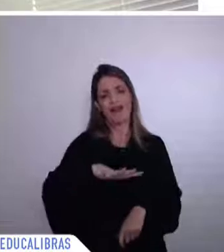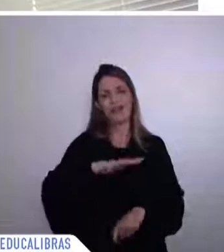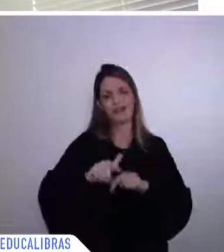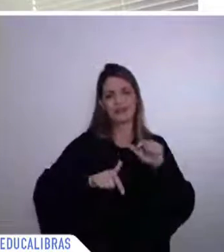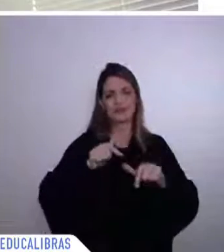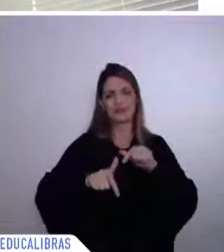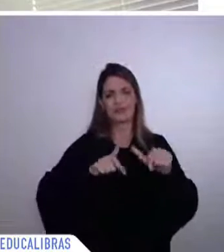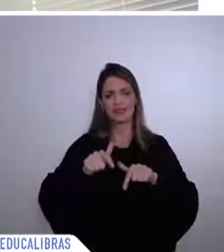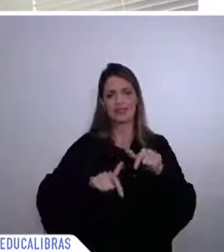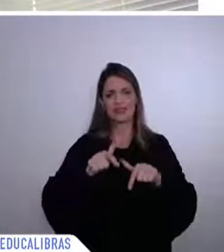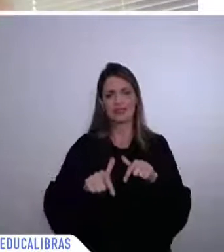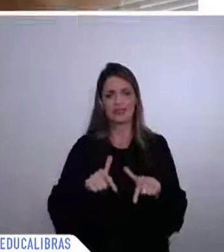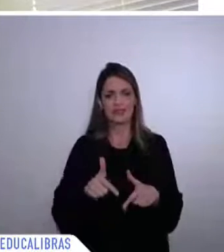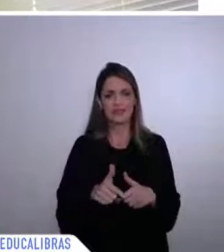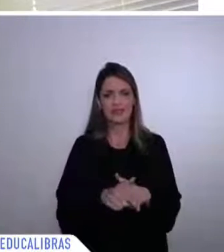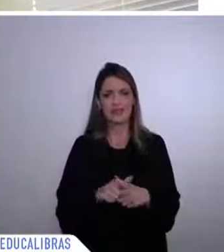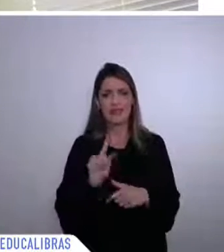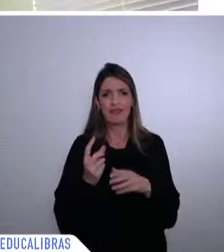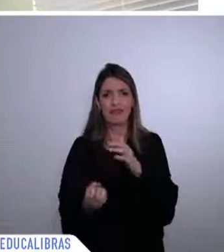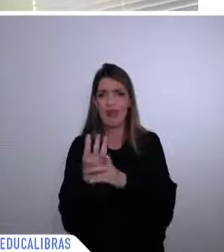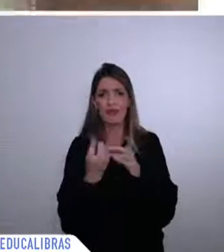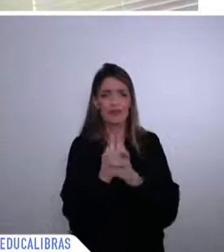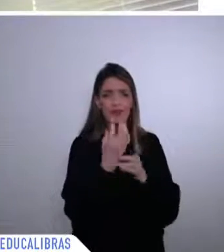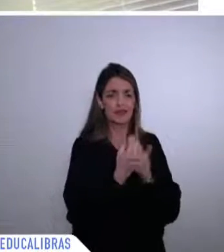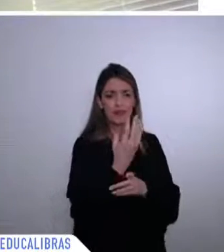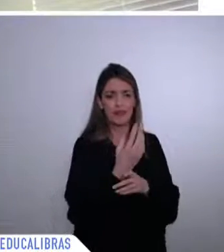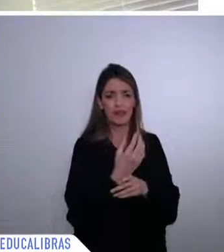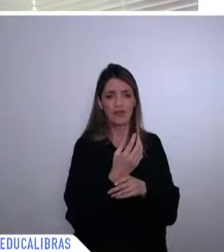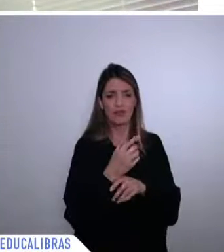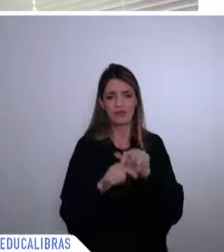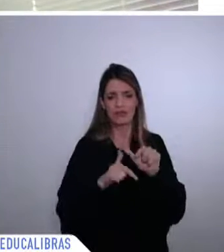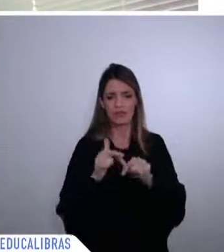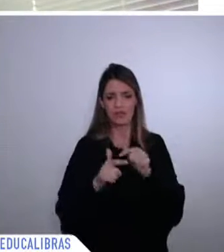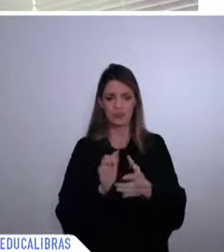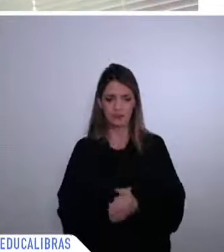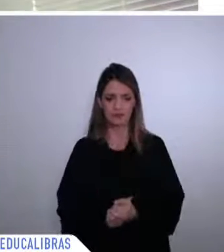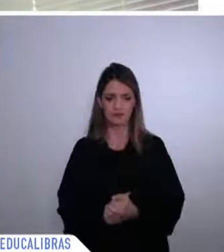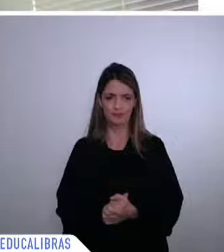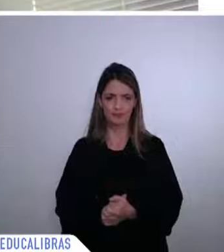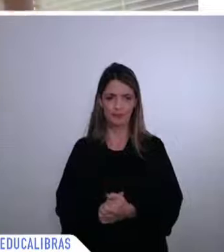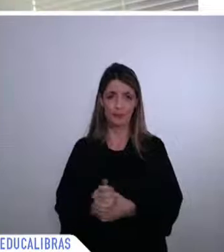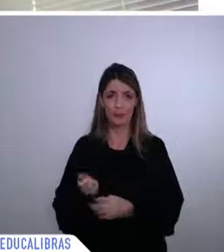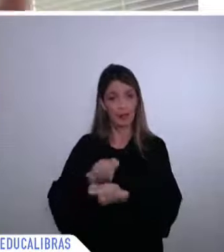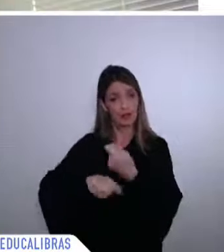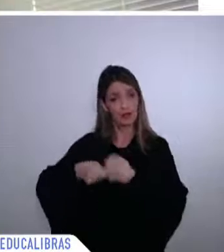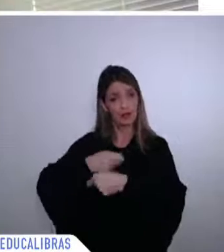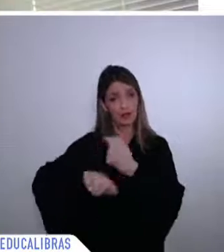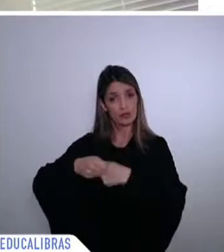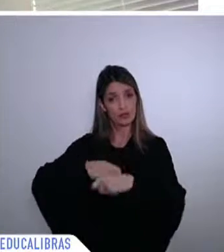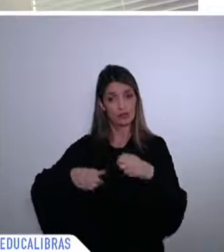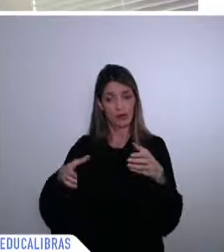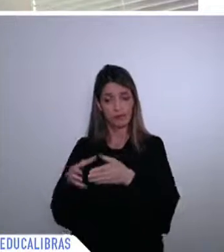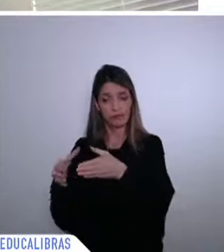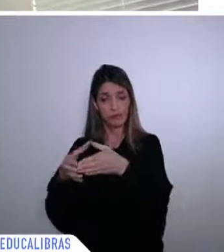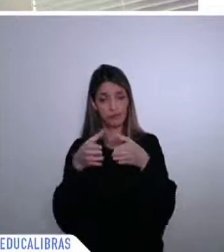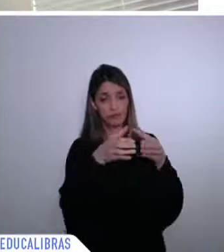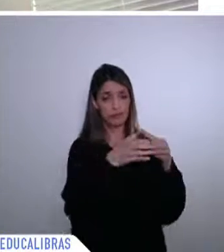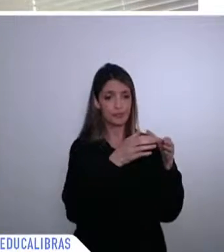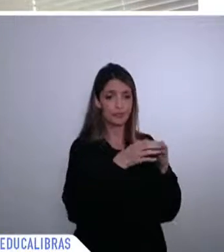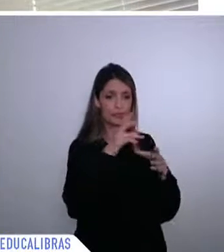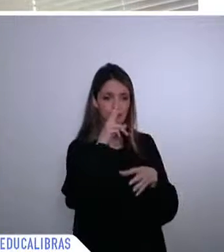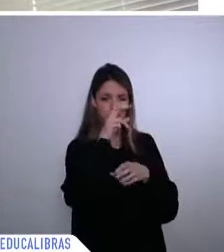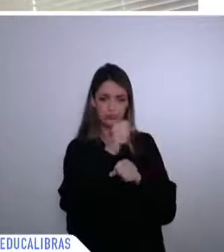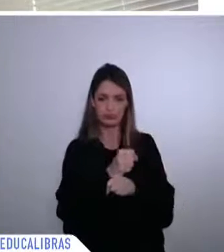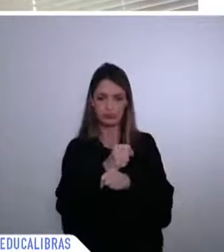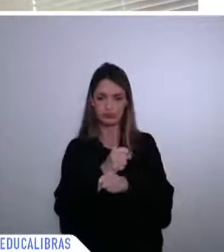have to consider the pandemics. But even before the pandemics, it was confirmed that the labor reform did not generate